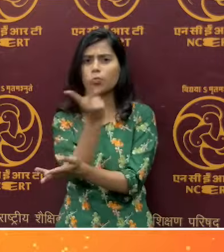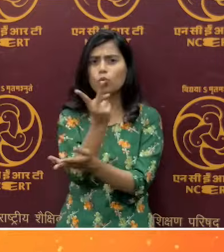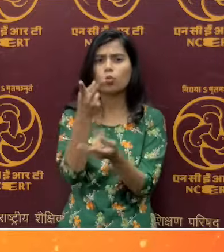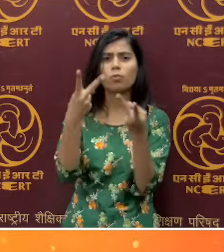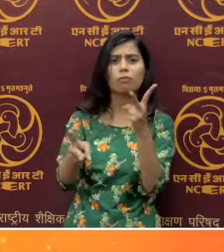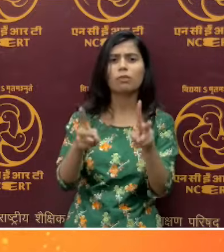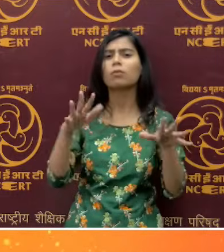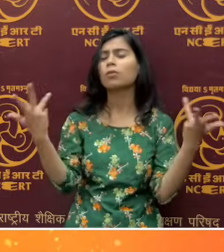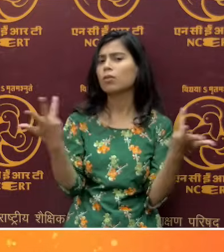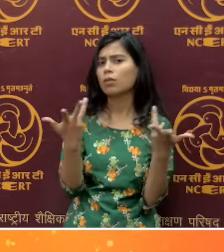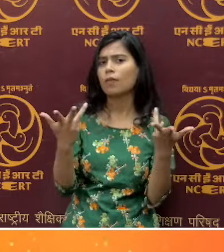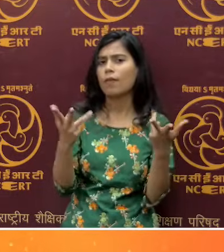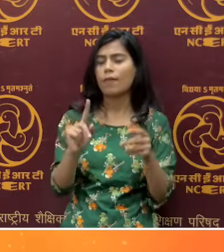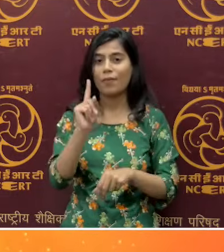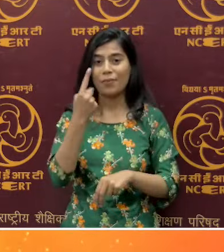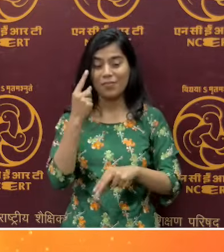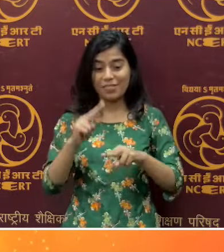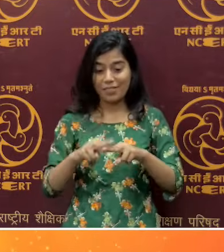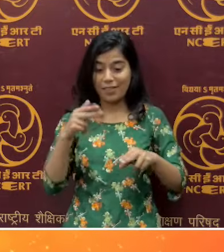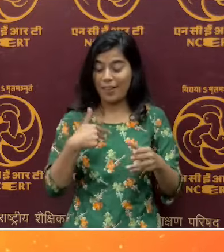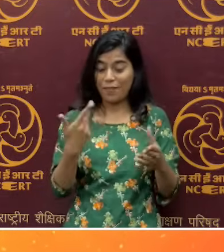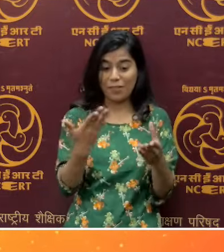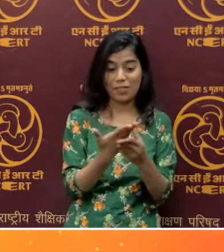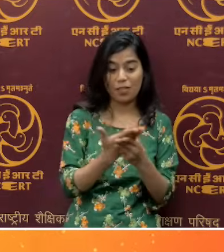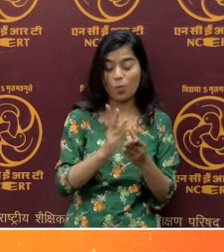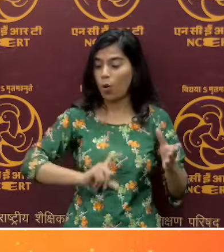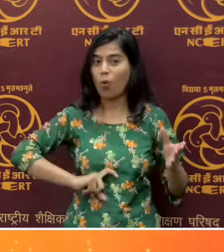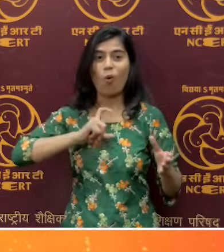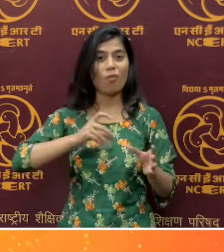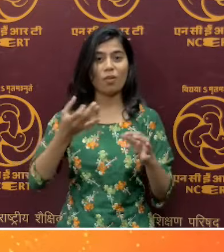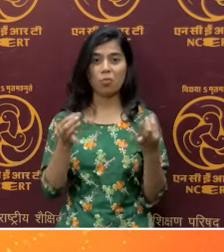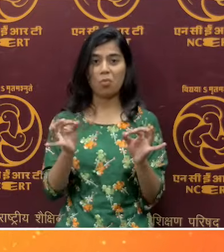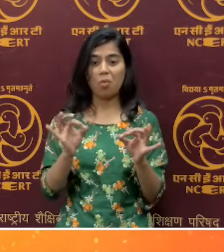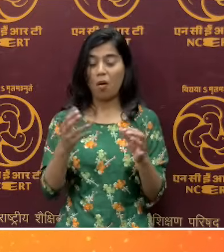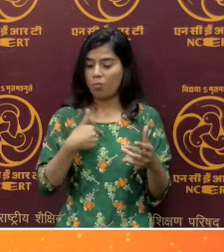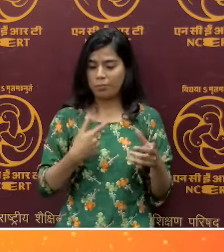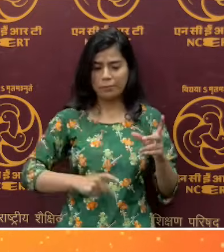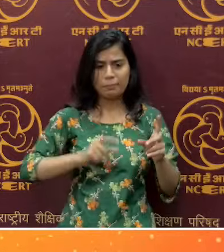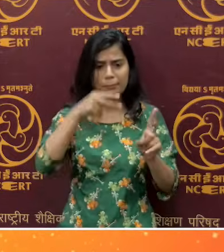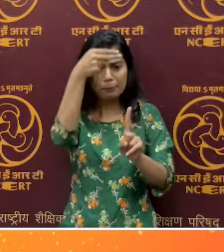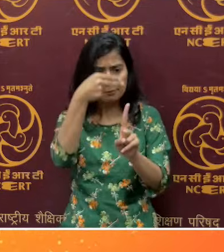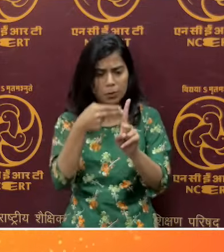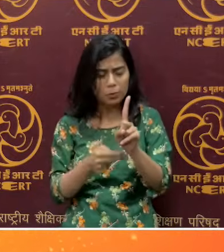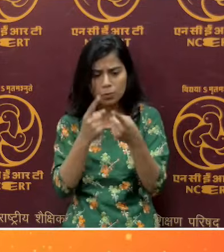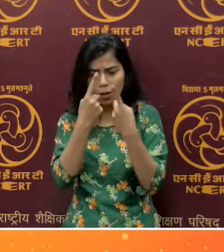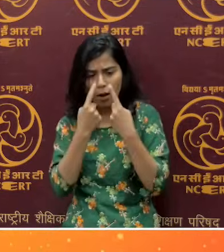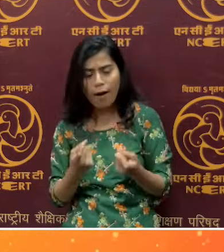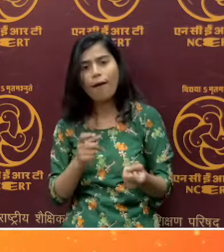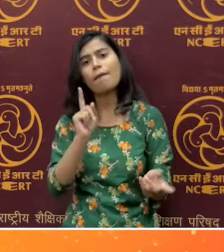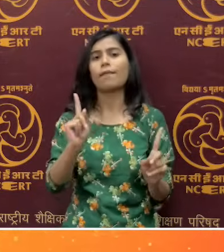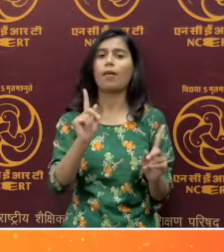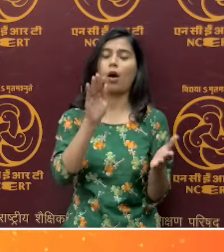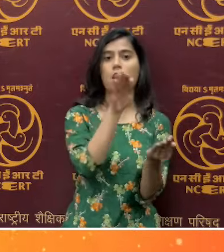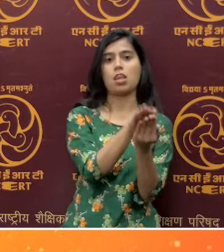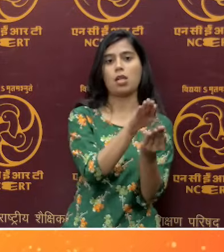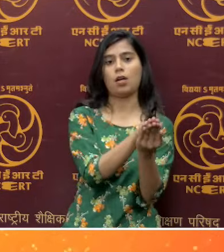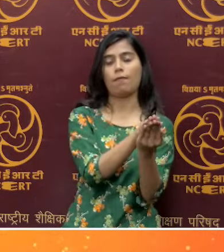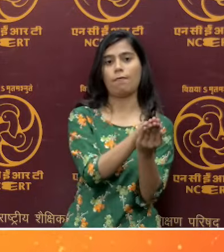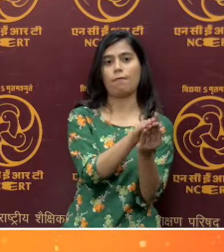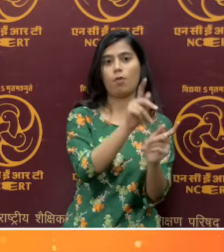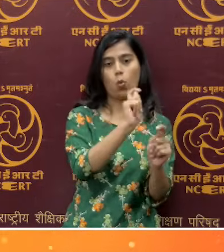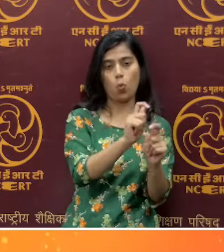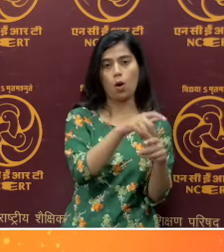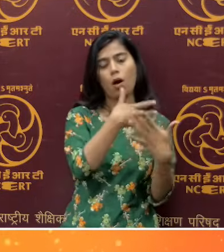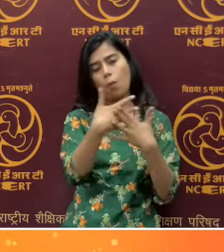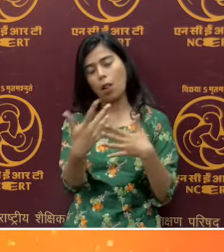you don't wanted to submit right now, you are not confident about anything, whatever the checkbox you have done, so you can just save your work. So